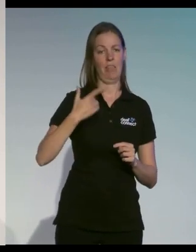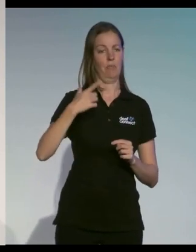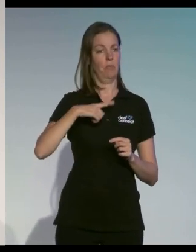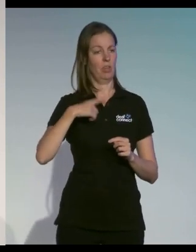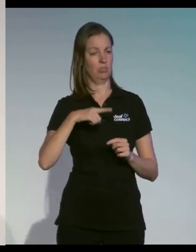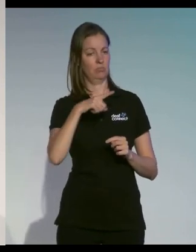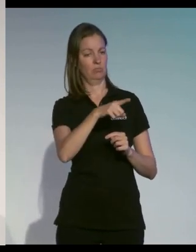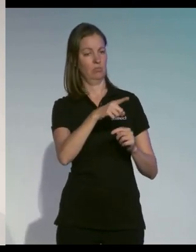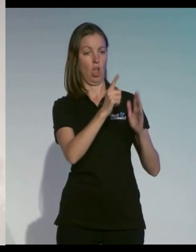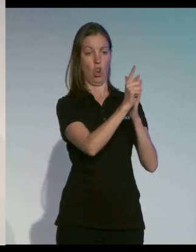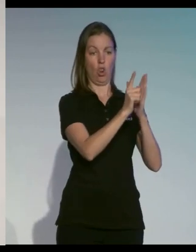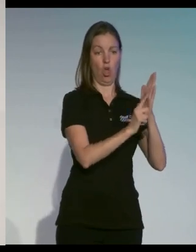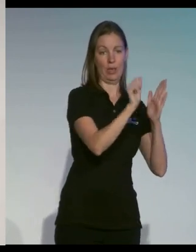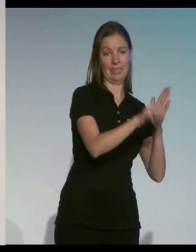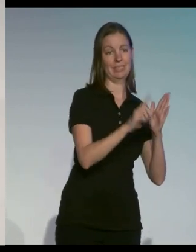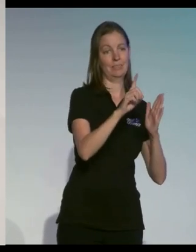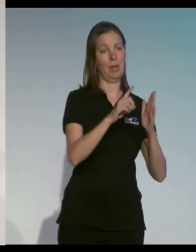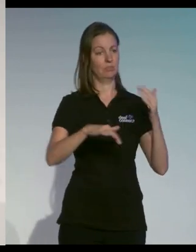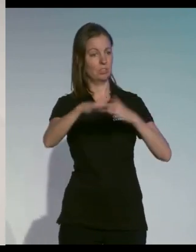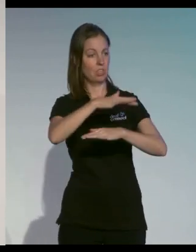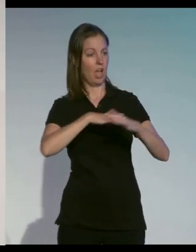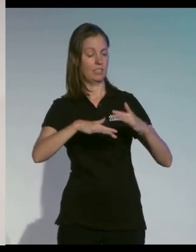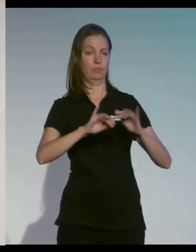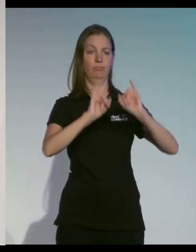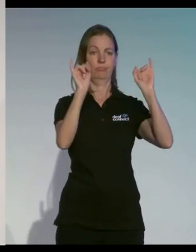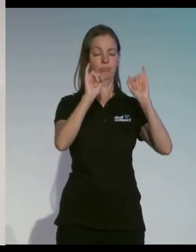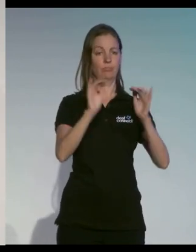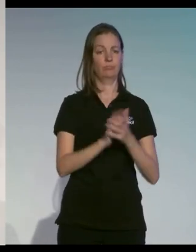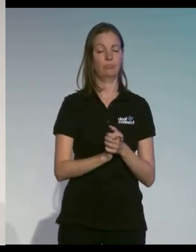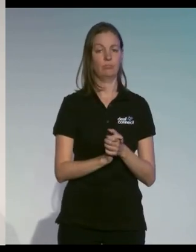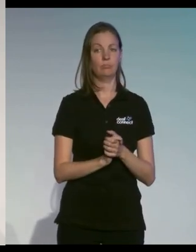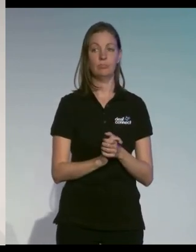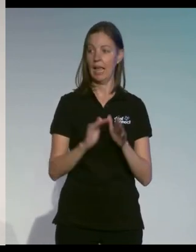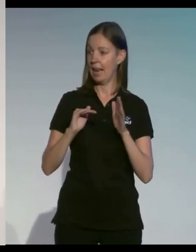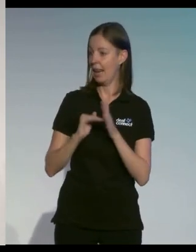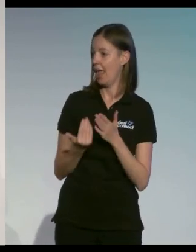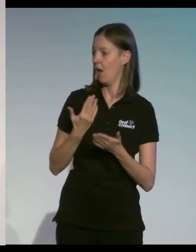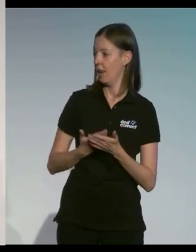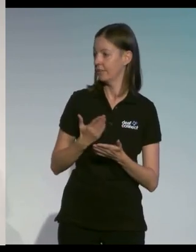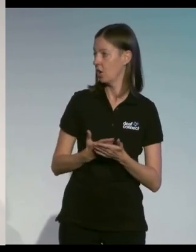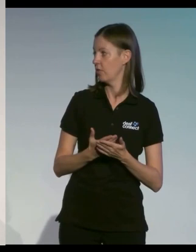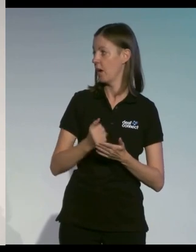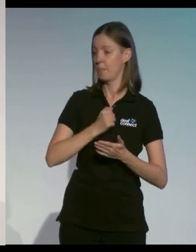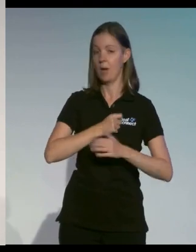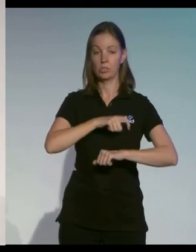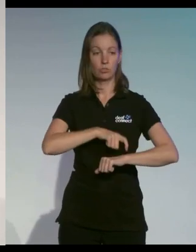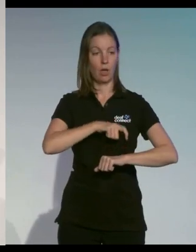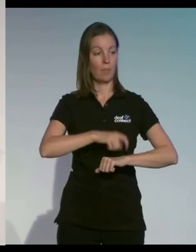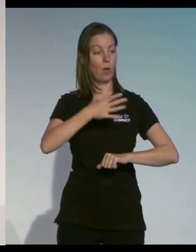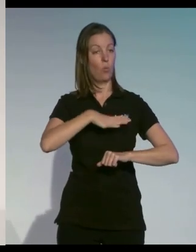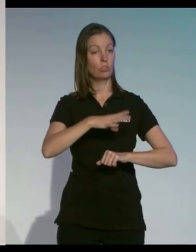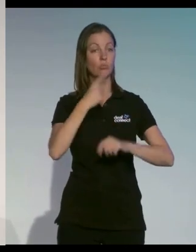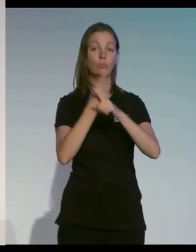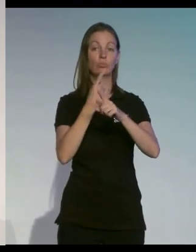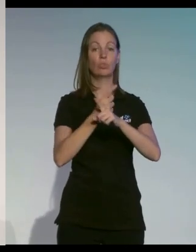moved society along a bit, but there's further to go. All right, so in my time remaining, I'm not sure how long I've got, I want to talk about